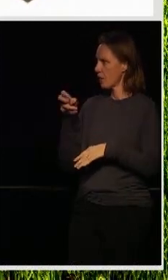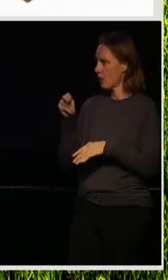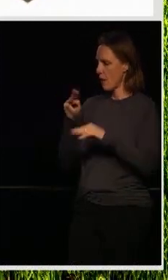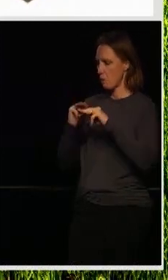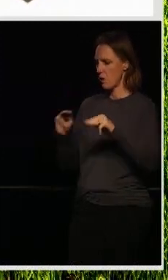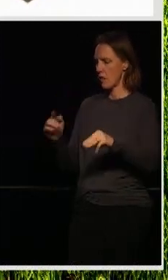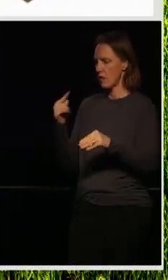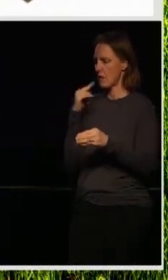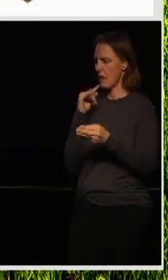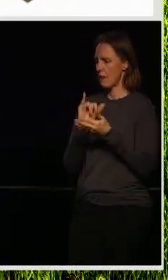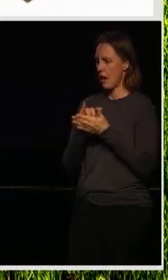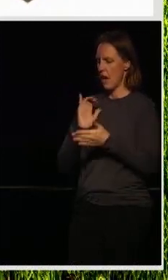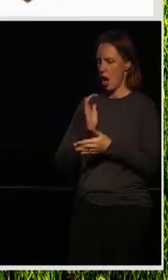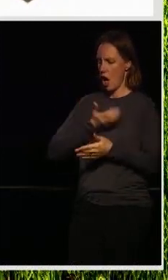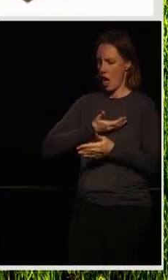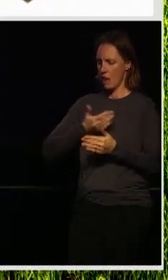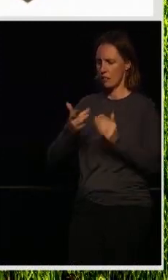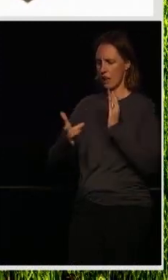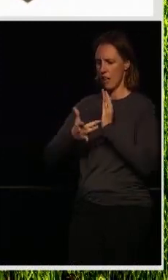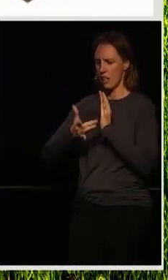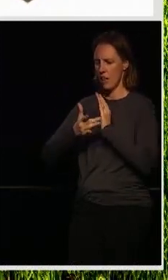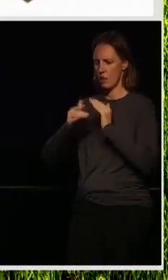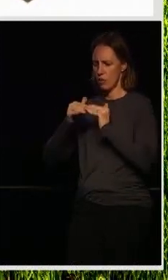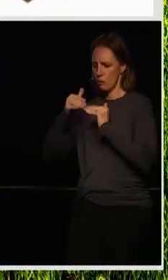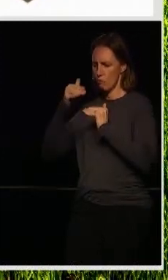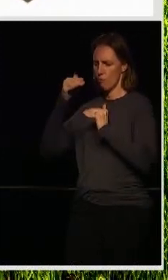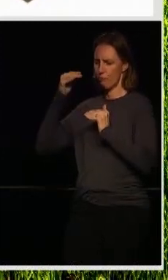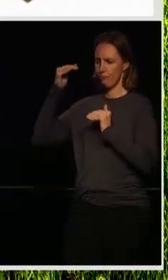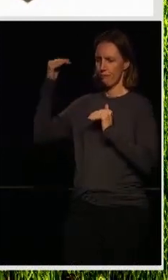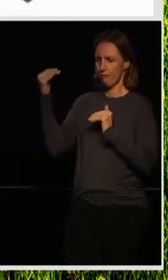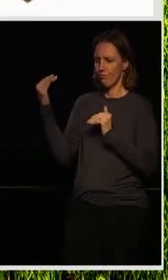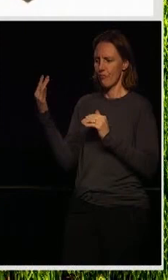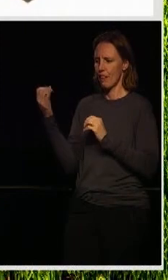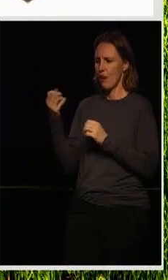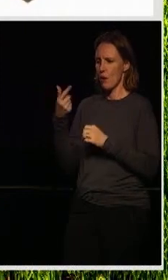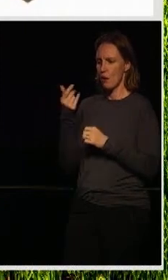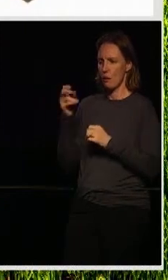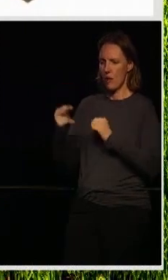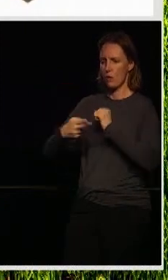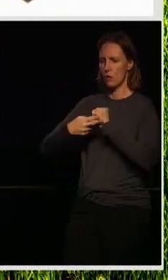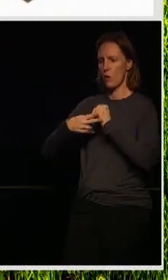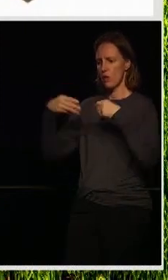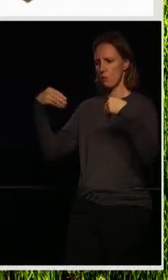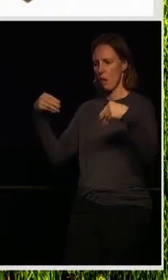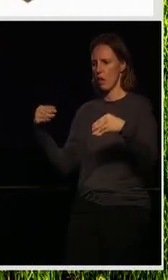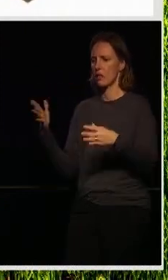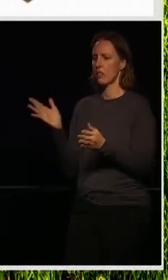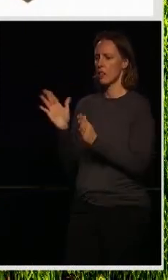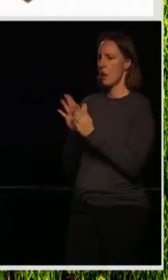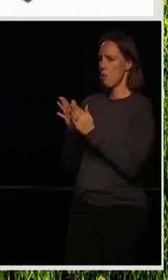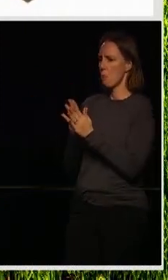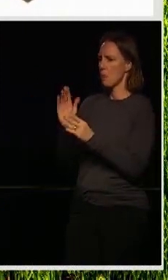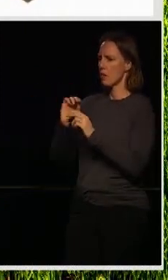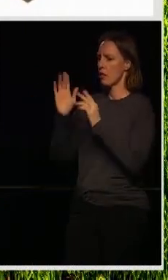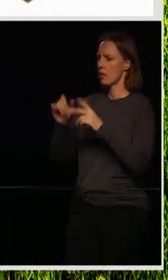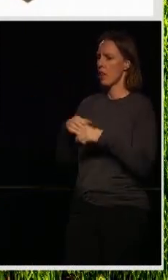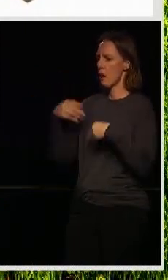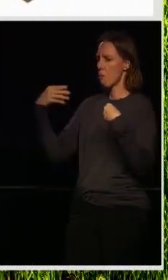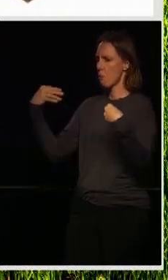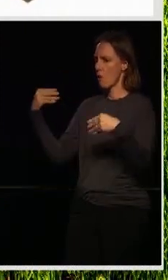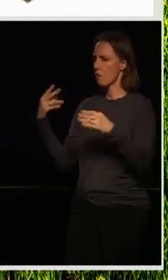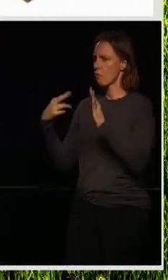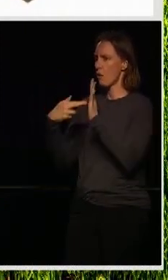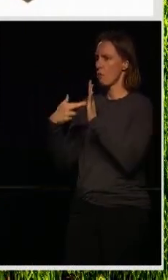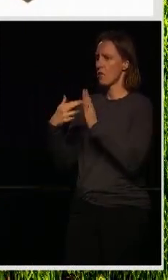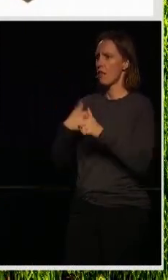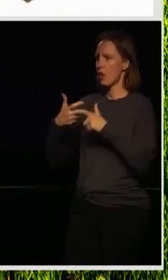our technology transcends the grain storage market. Bulk solids and powders represent the largest